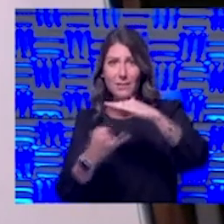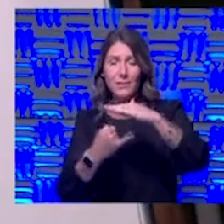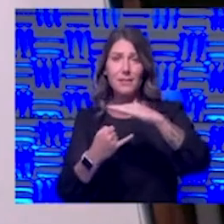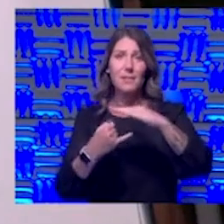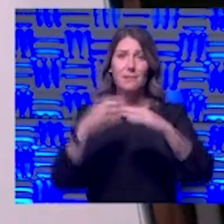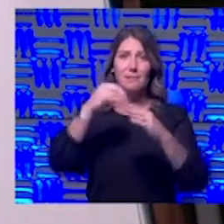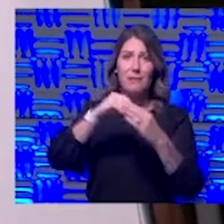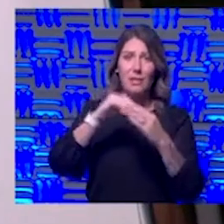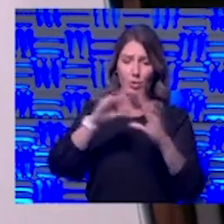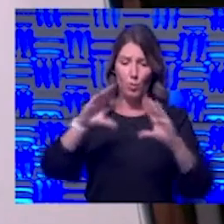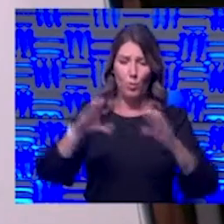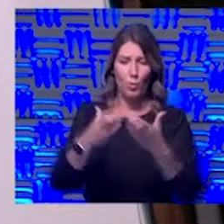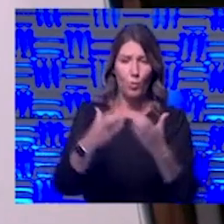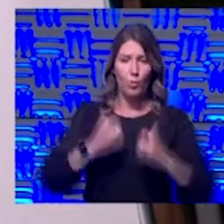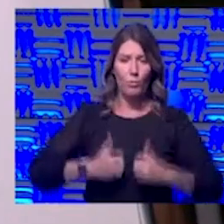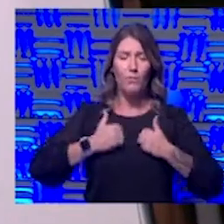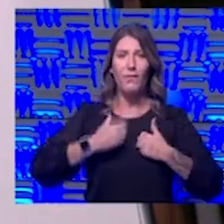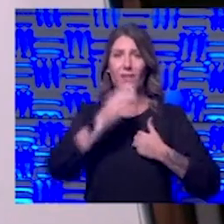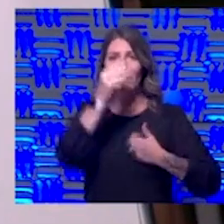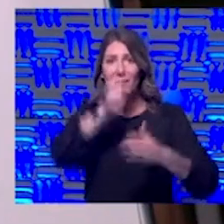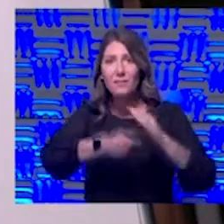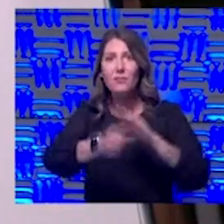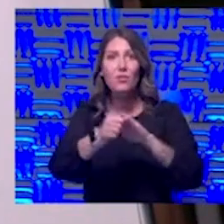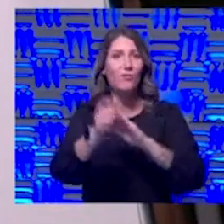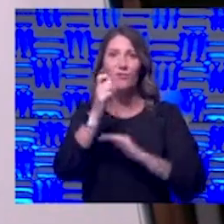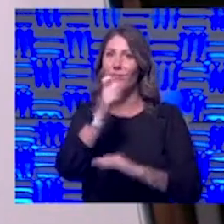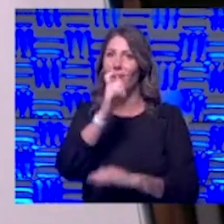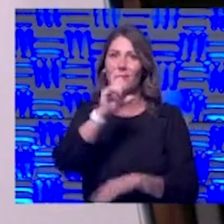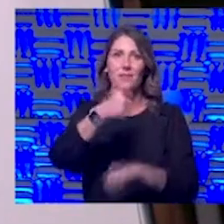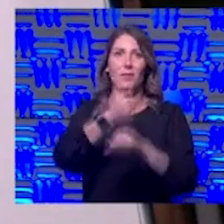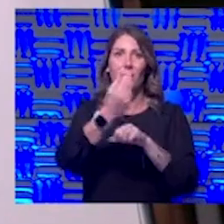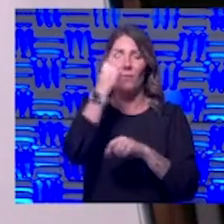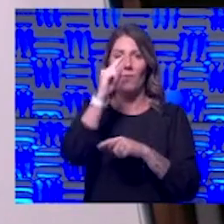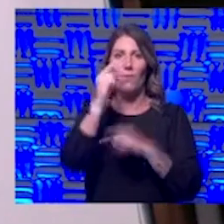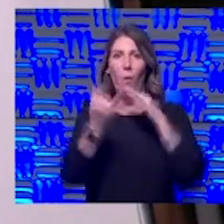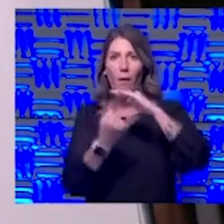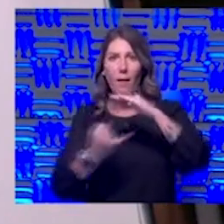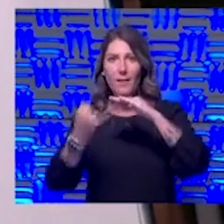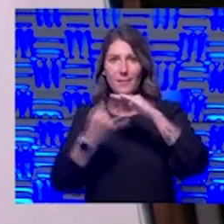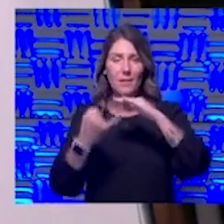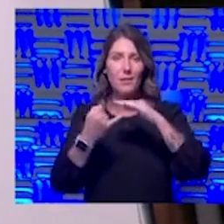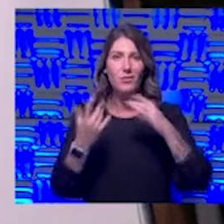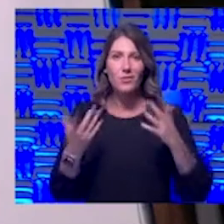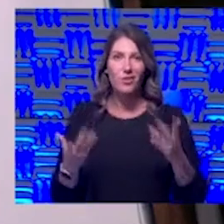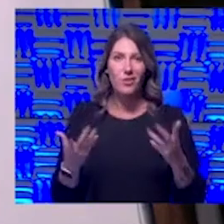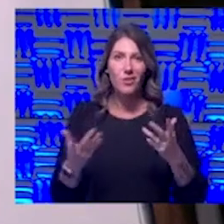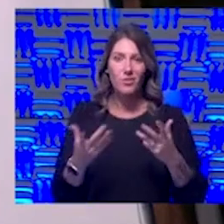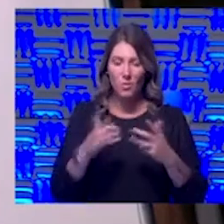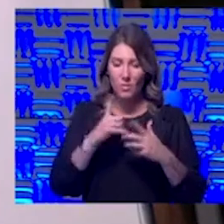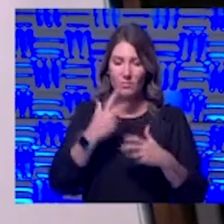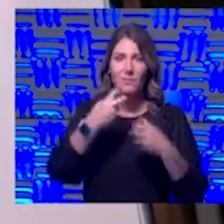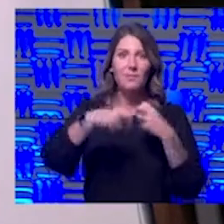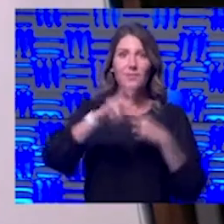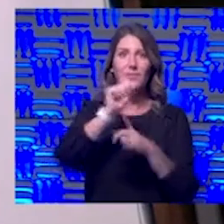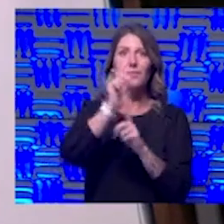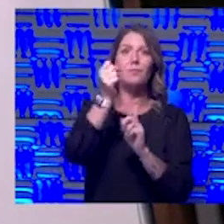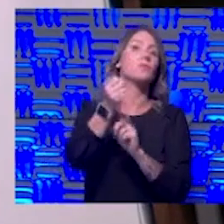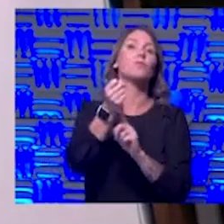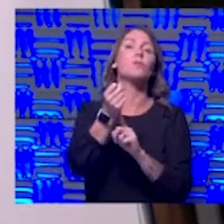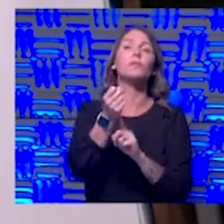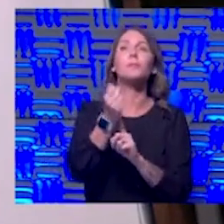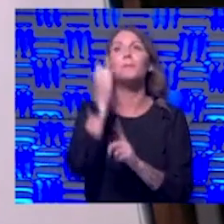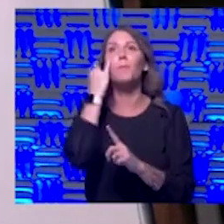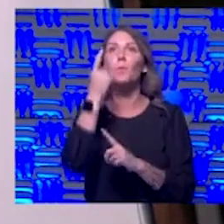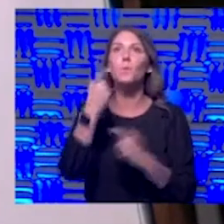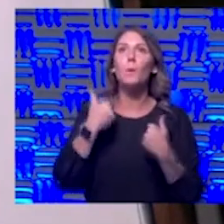shelters aren't set up for isolation either. So you're left in this really difficult situation where, say, you have a